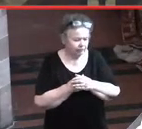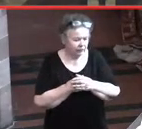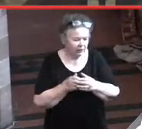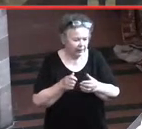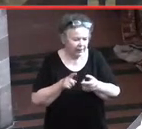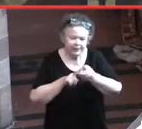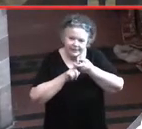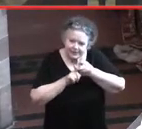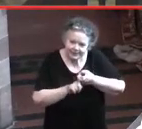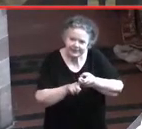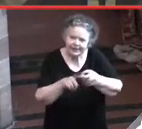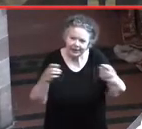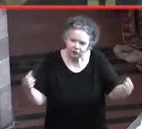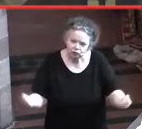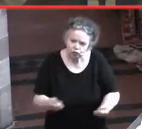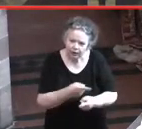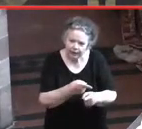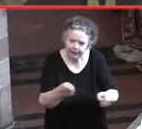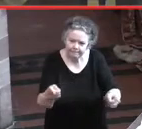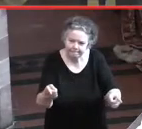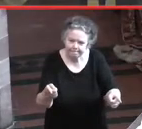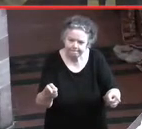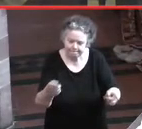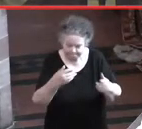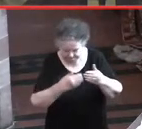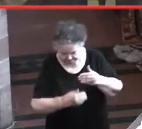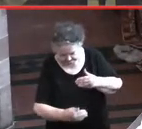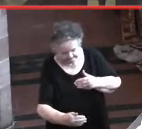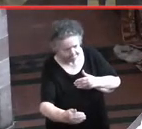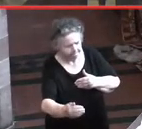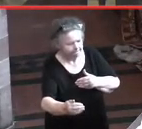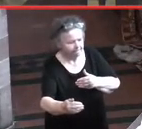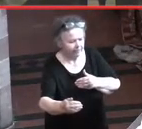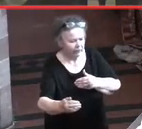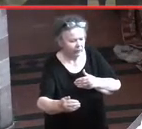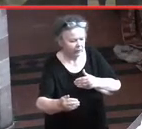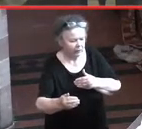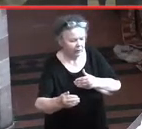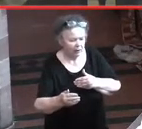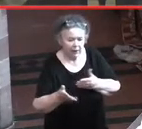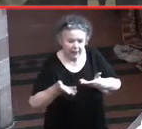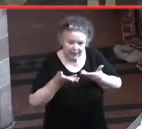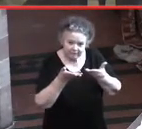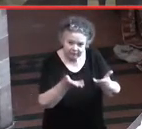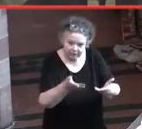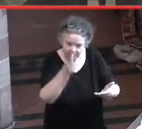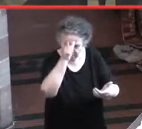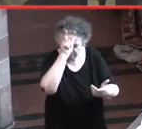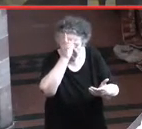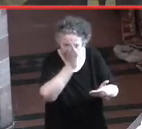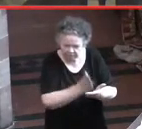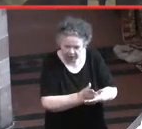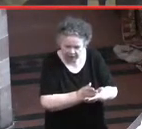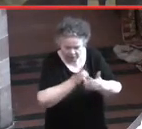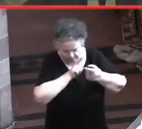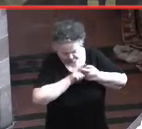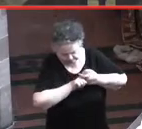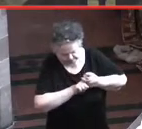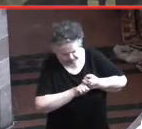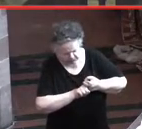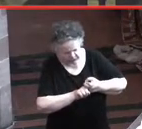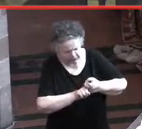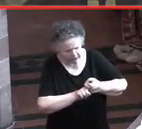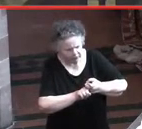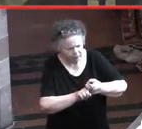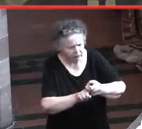Sustain and strengthen them at all times, giving faith and perseverance to all